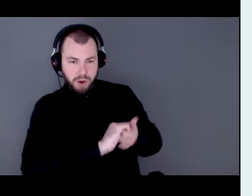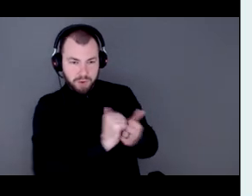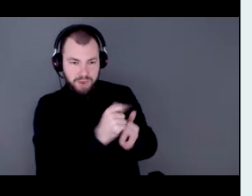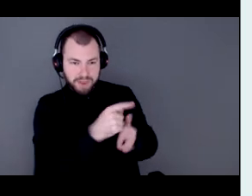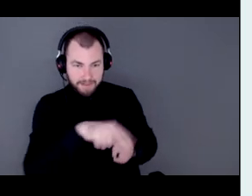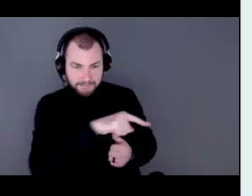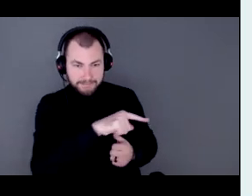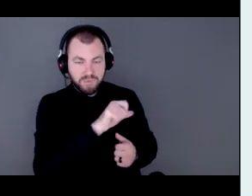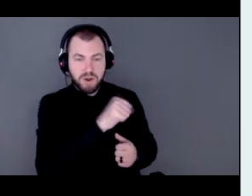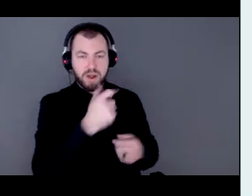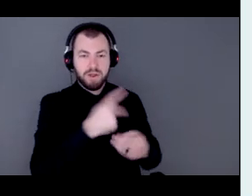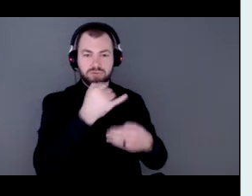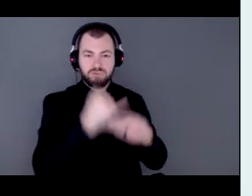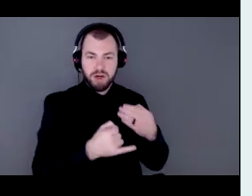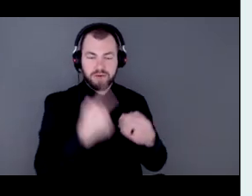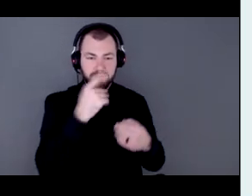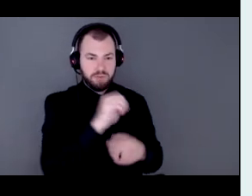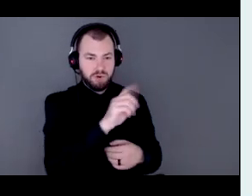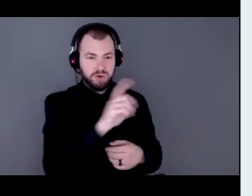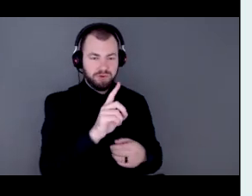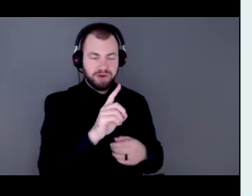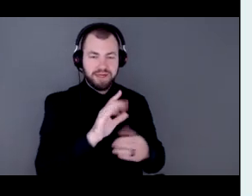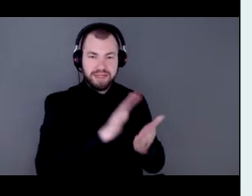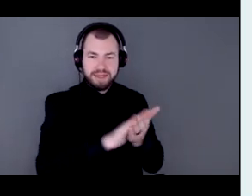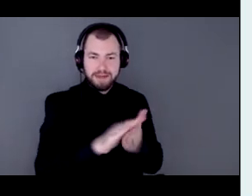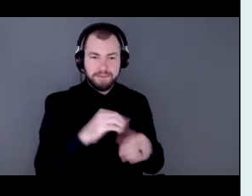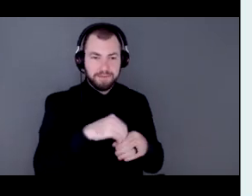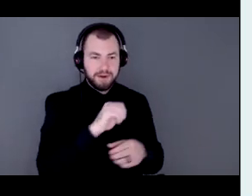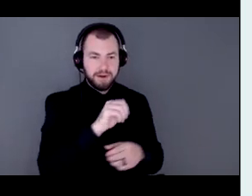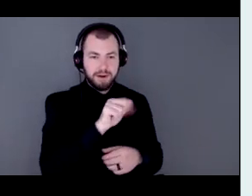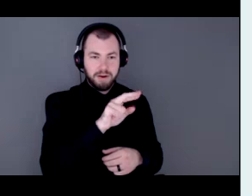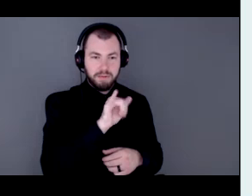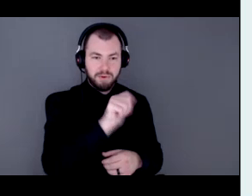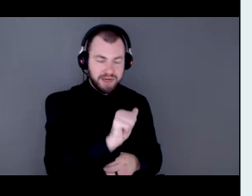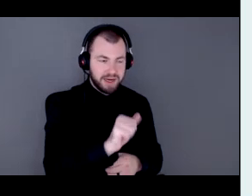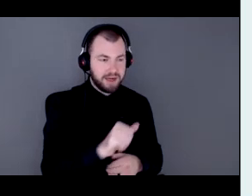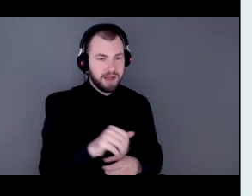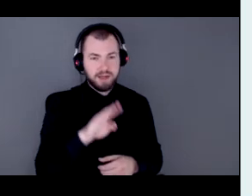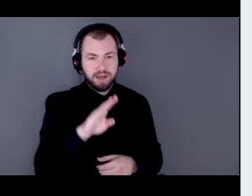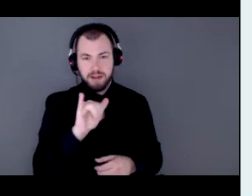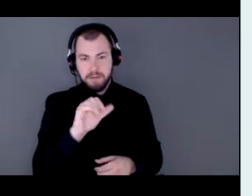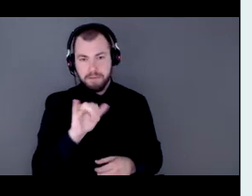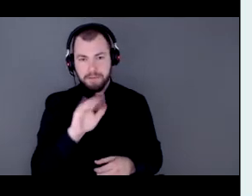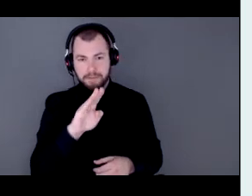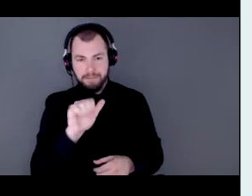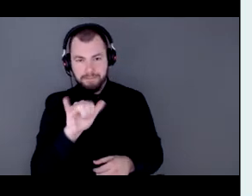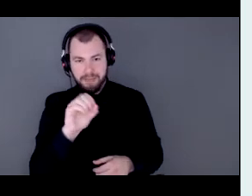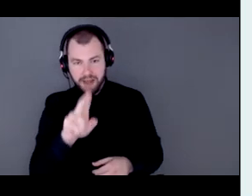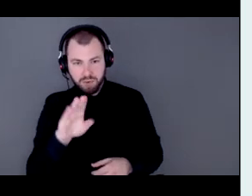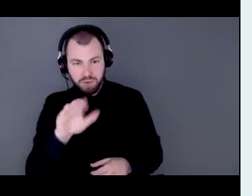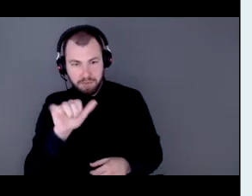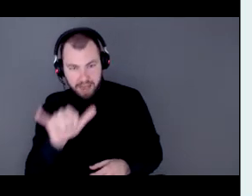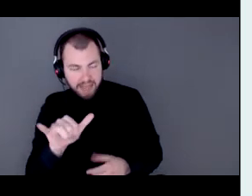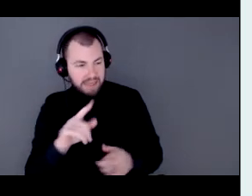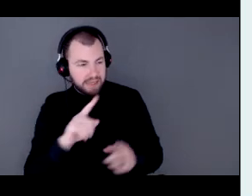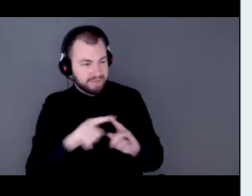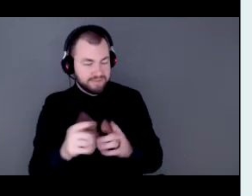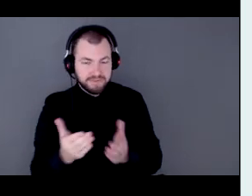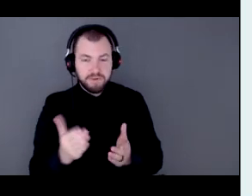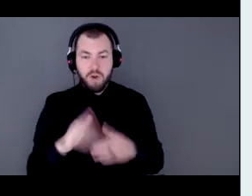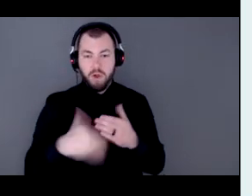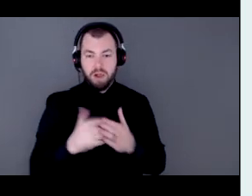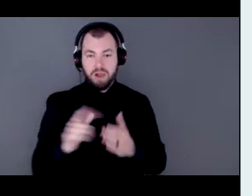debris cleanup in marinas, Bayou Days and different things, and all of our libraries have cleanup materials for anybody in the community